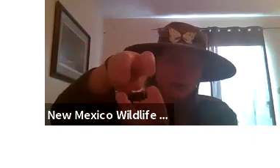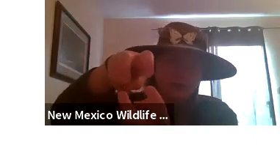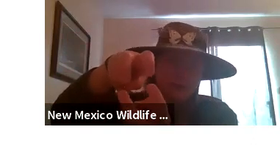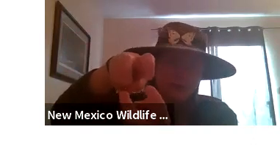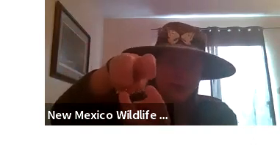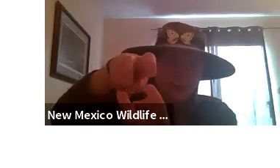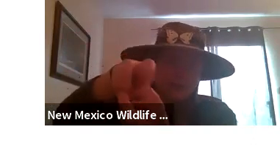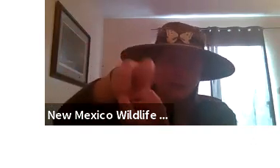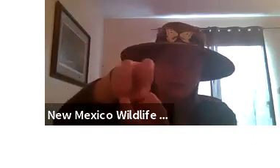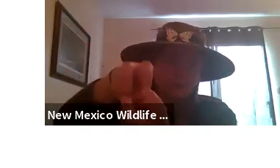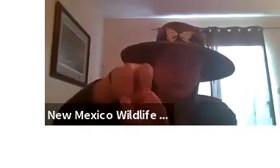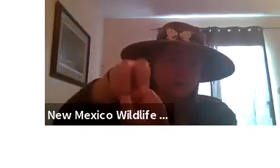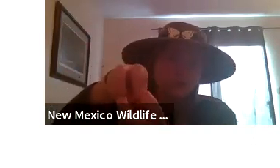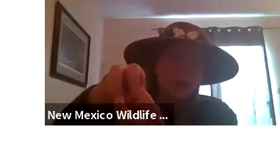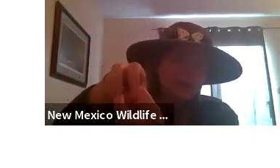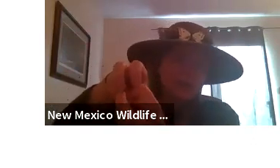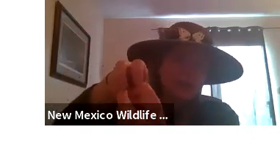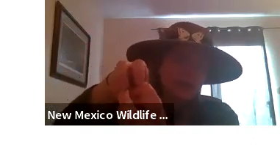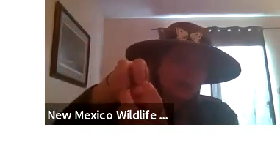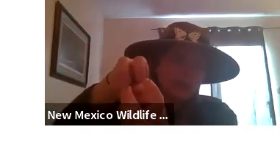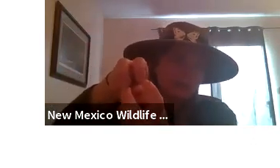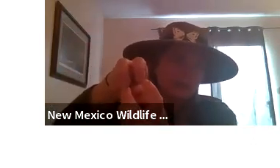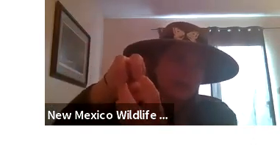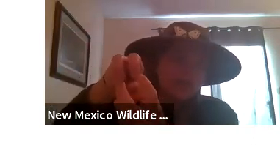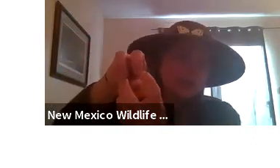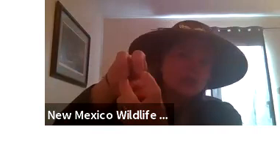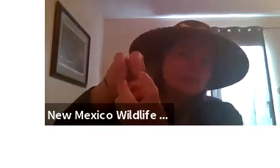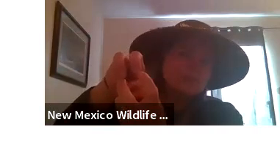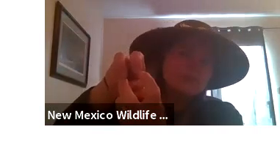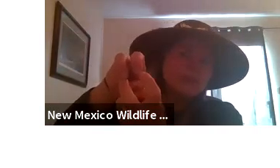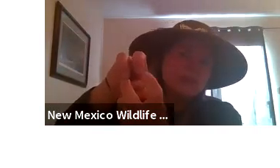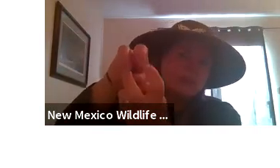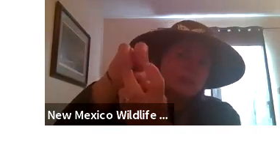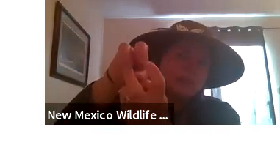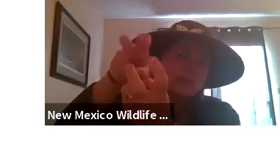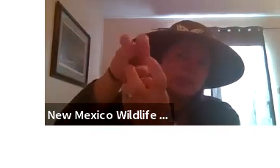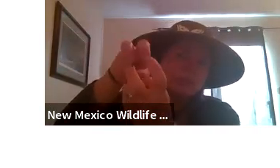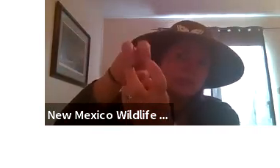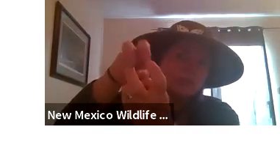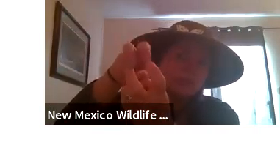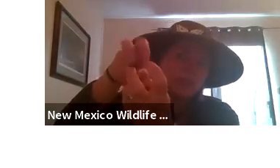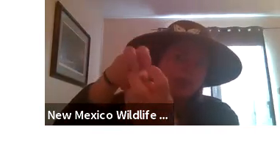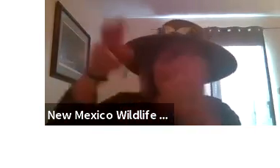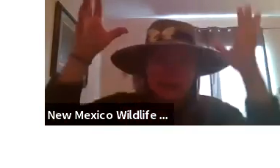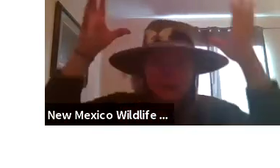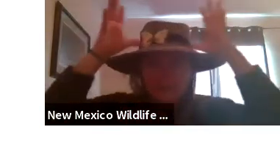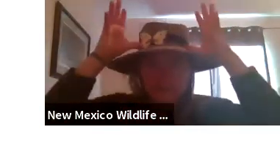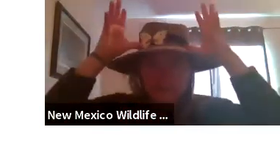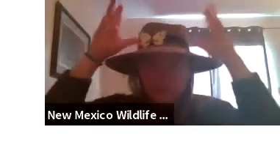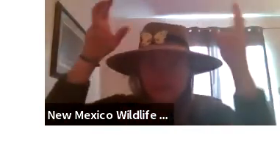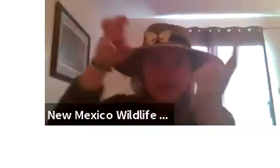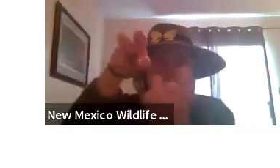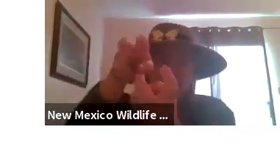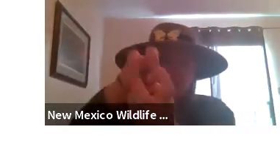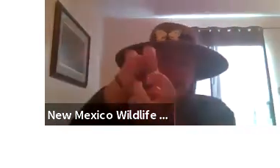this. Crook your fingers up, and that's just like the squirrel's sharp little teeth eating those nuts.